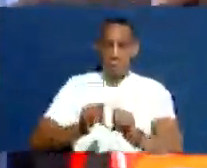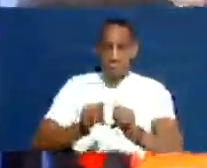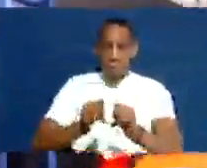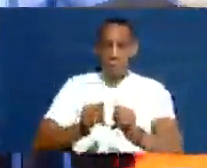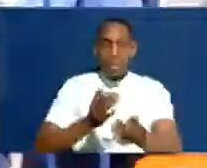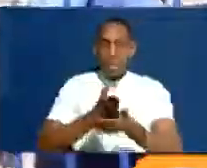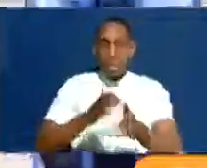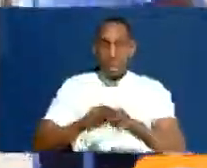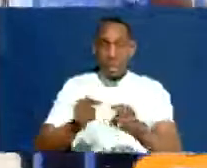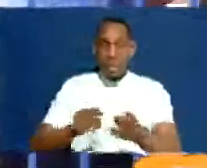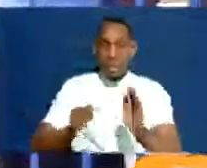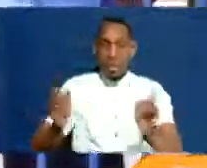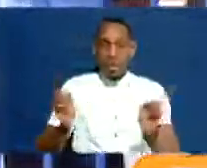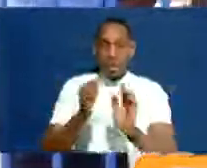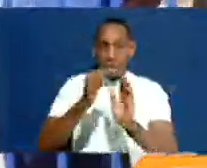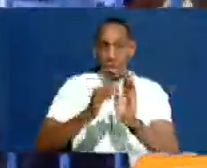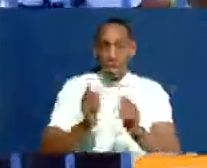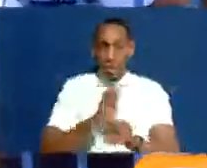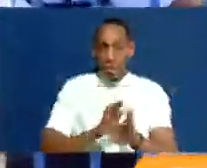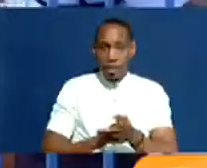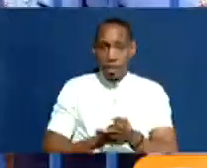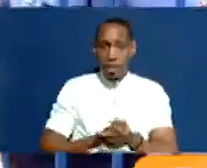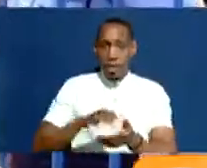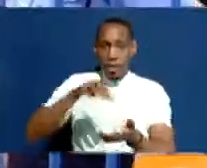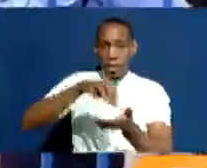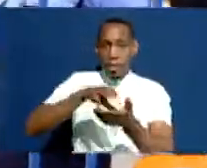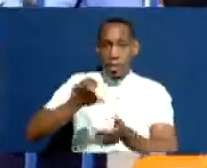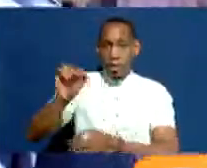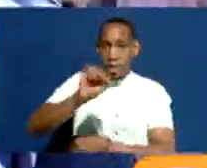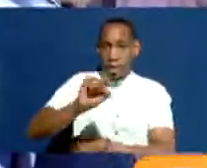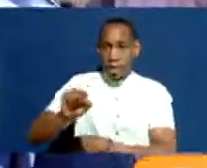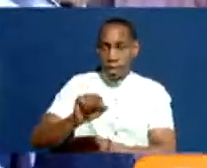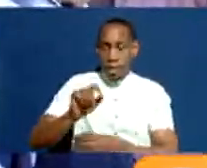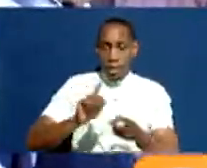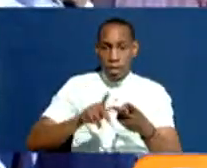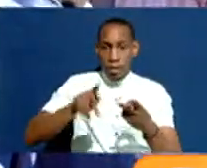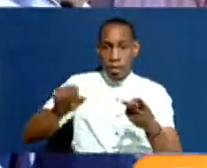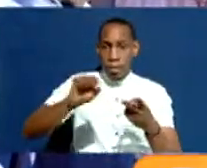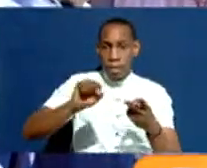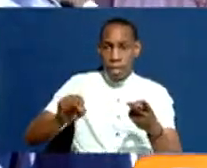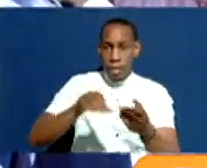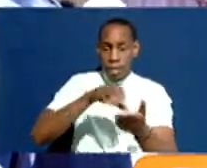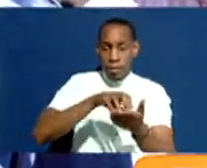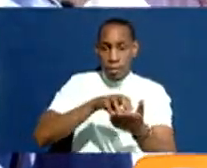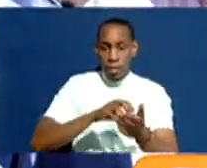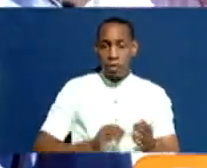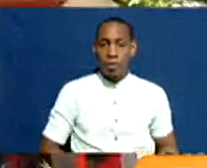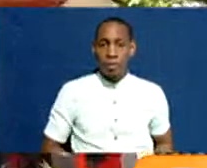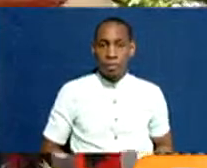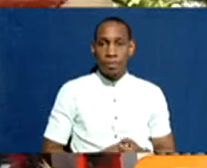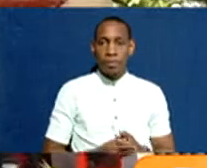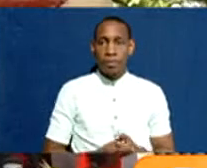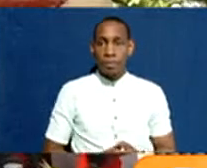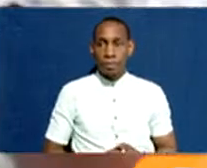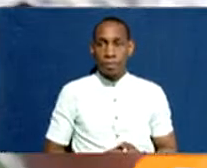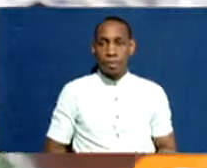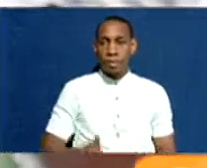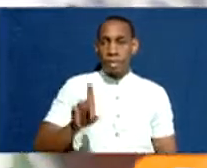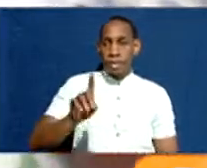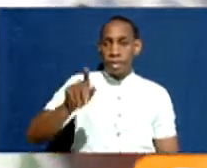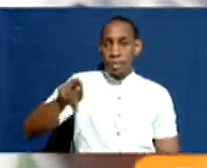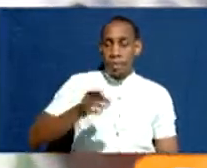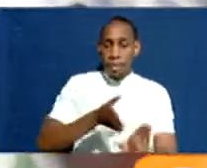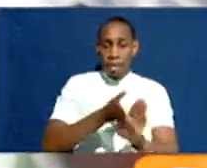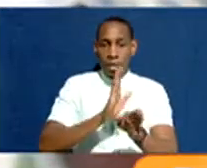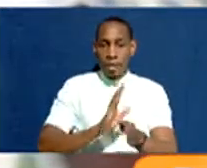who have been shortlisted for cabinet secretary and principal secretary positions. The DPP